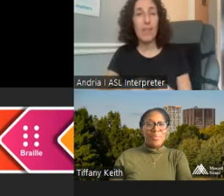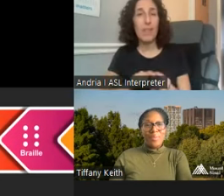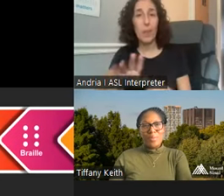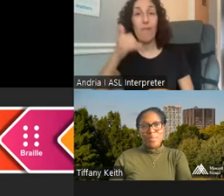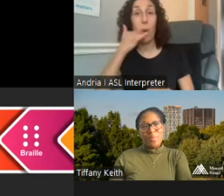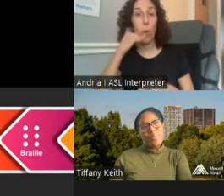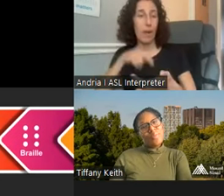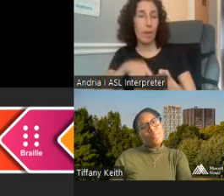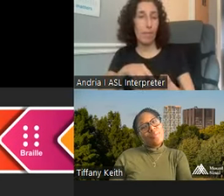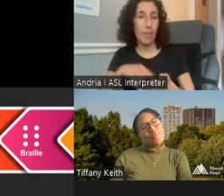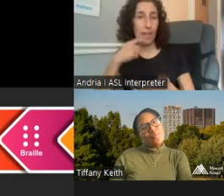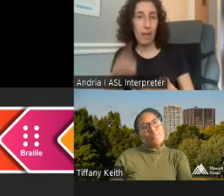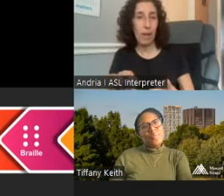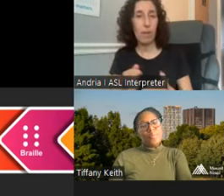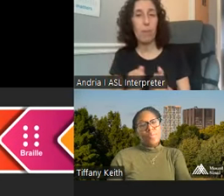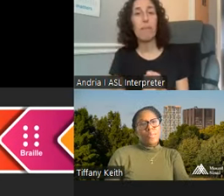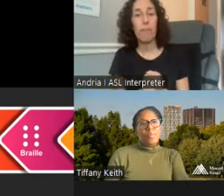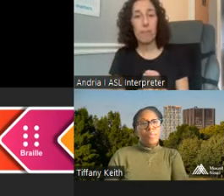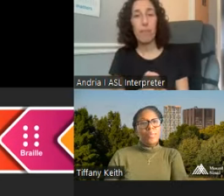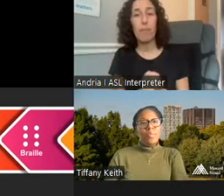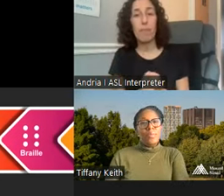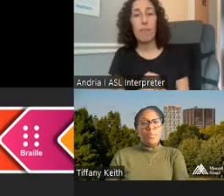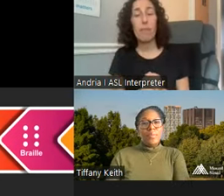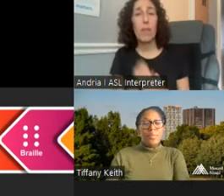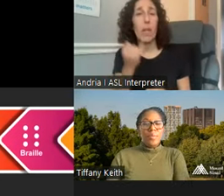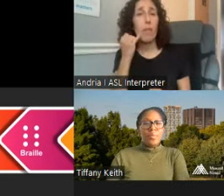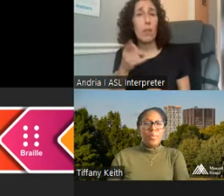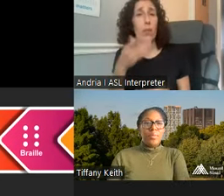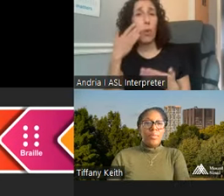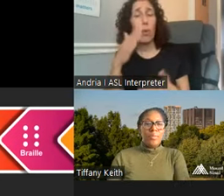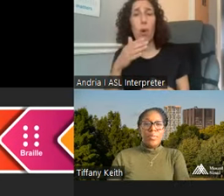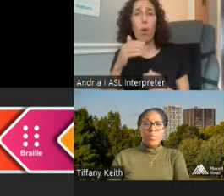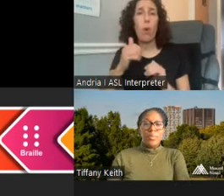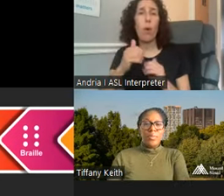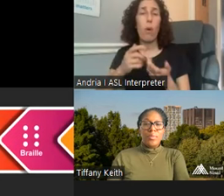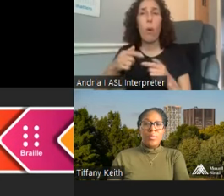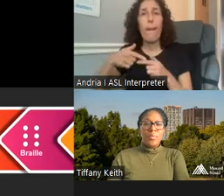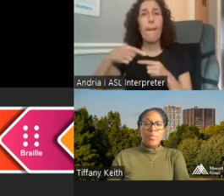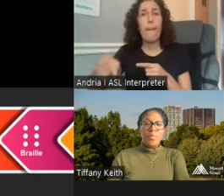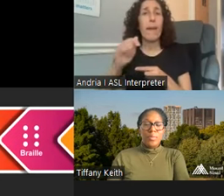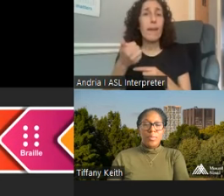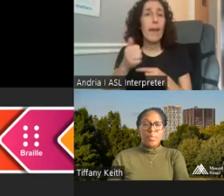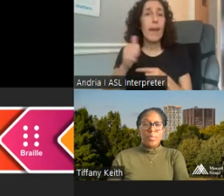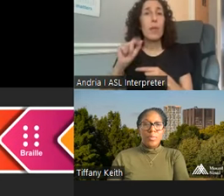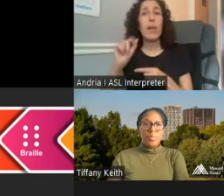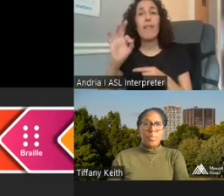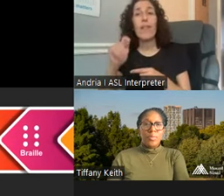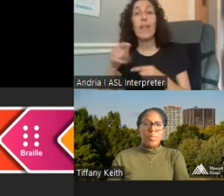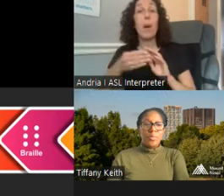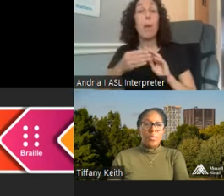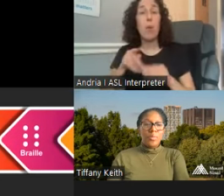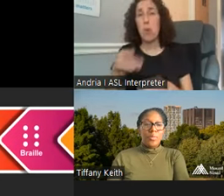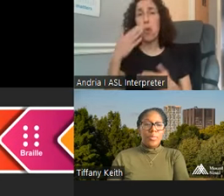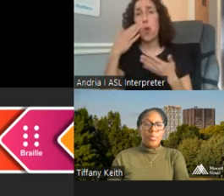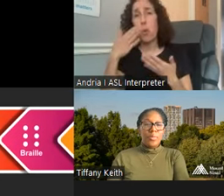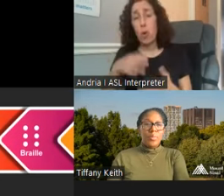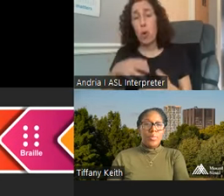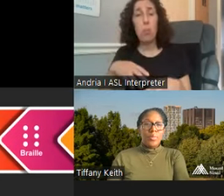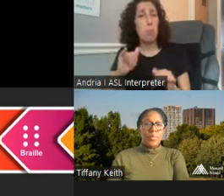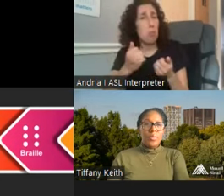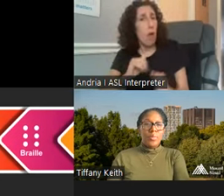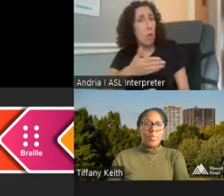need to give distances like that, but you do want to be concrete. So forward, back, left, right. If it's a little bit complicated